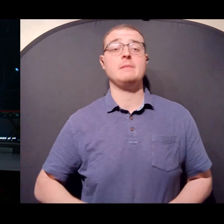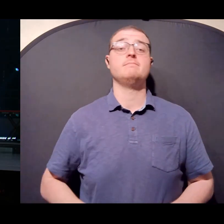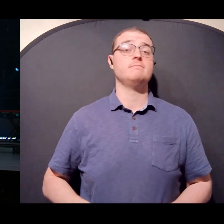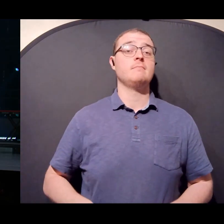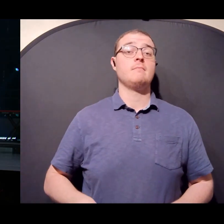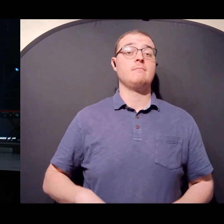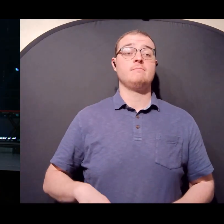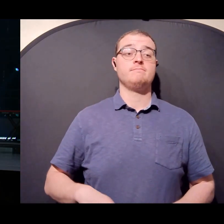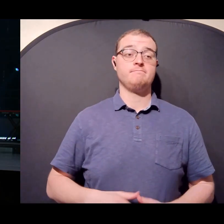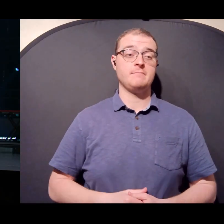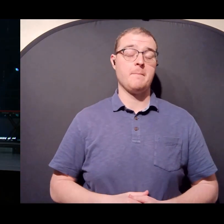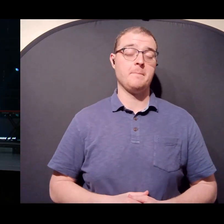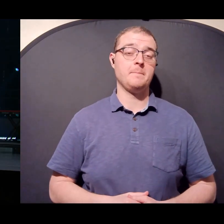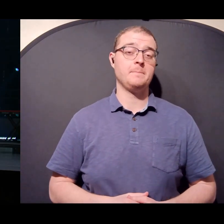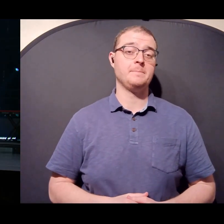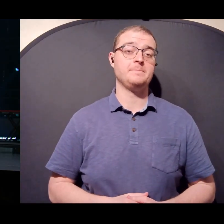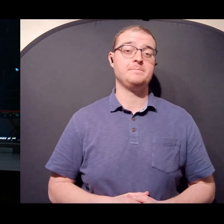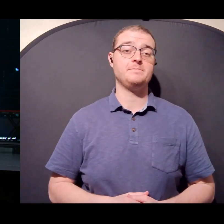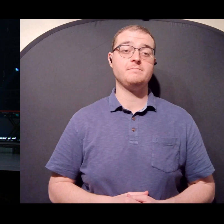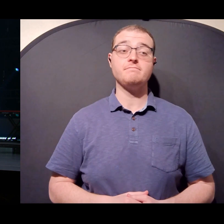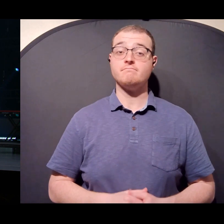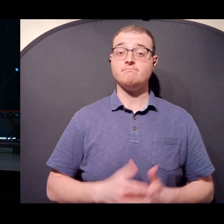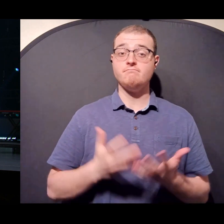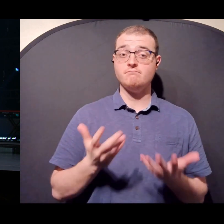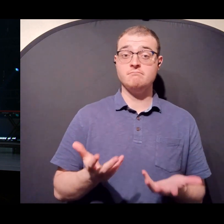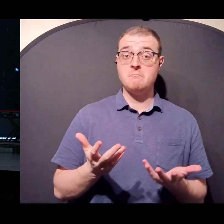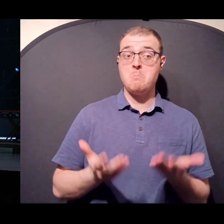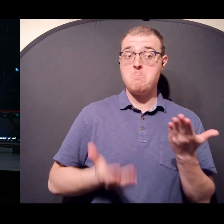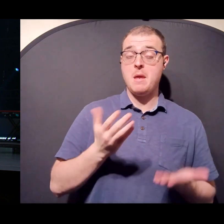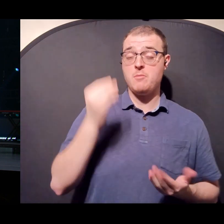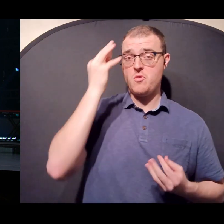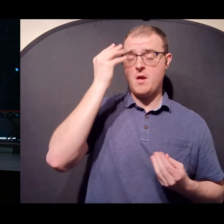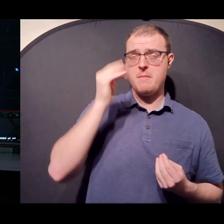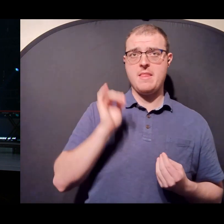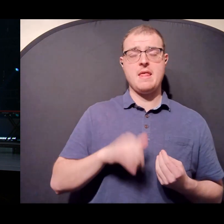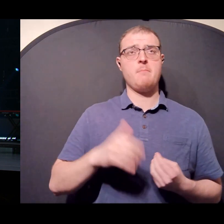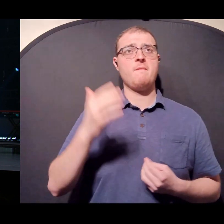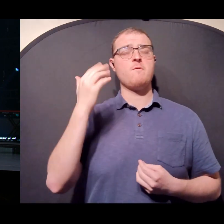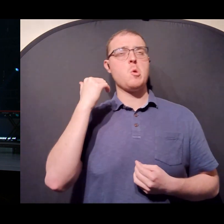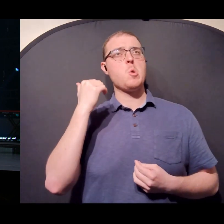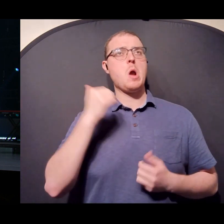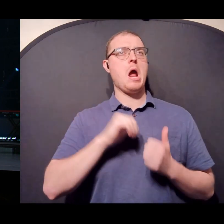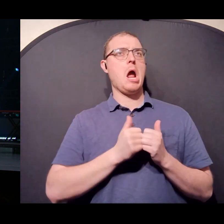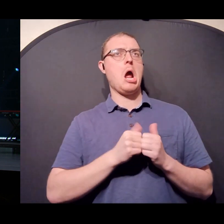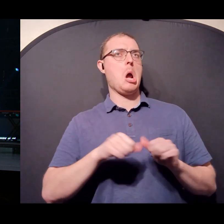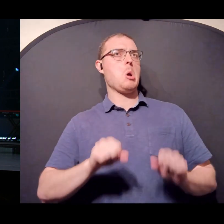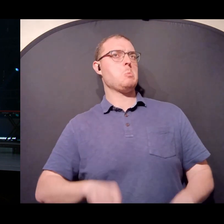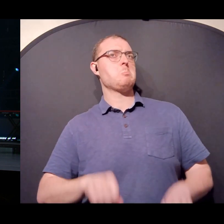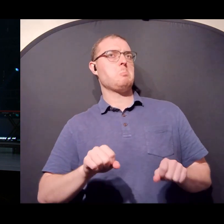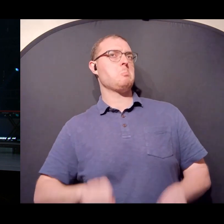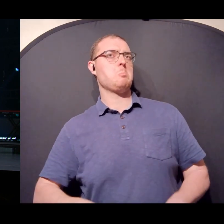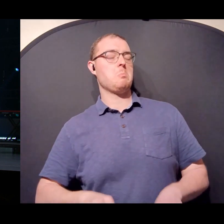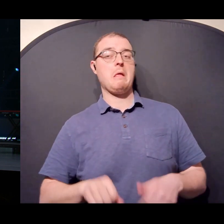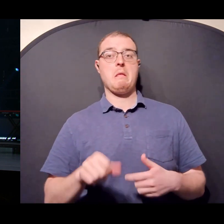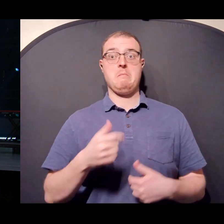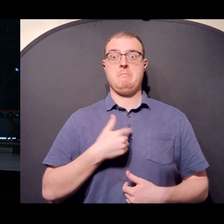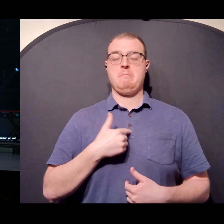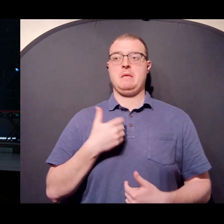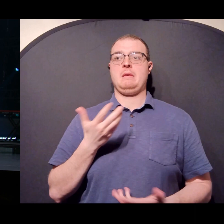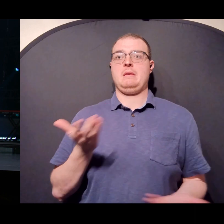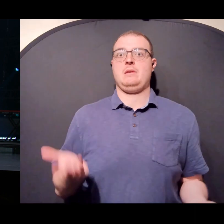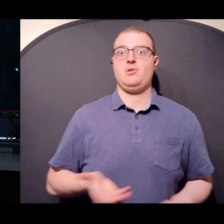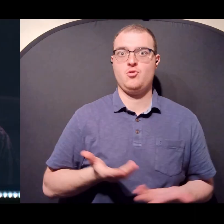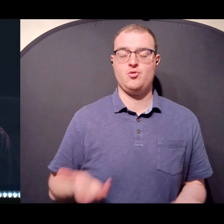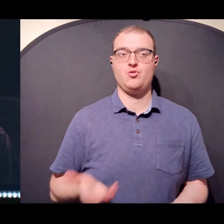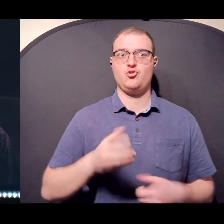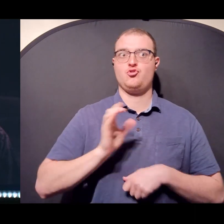the count of three, let's say, how can it be? One, two, three. How can it be? And I don't know if you've ever asked that question before. How Can it be? How